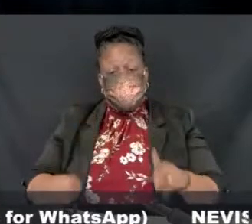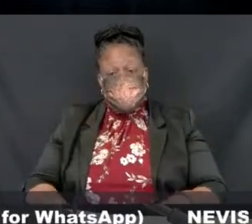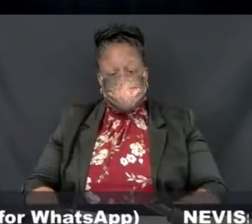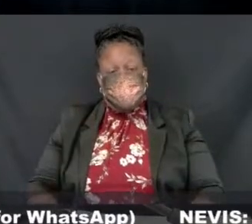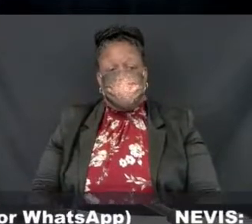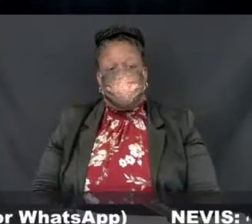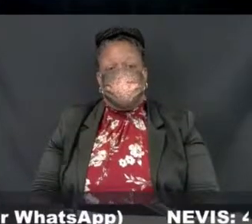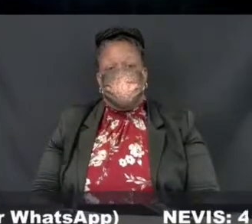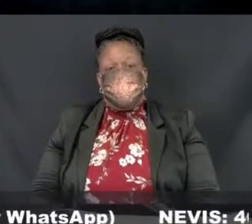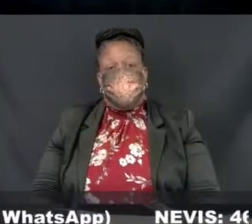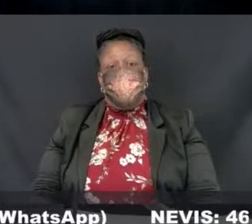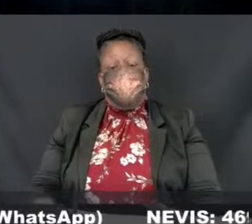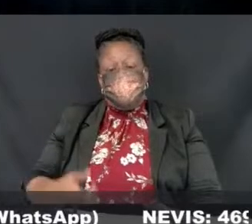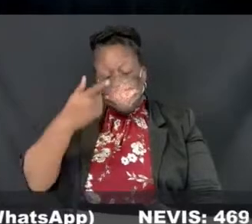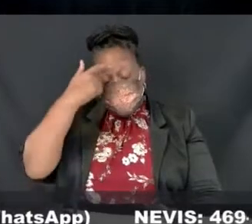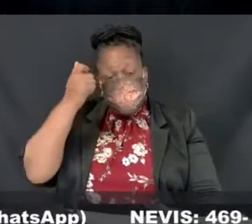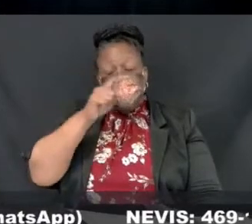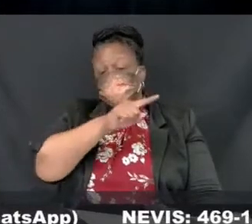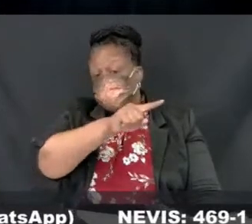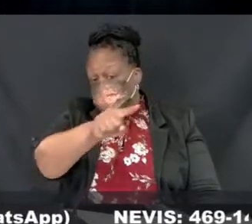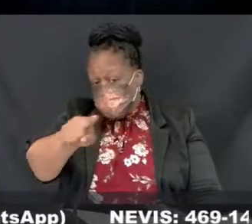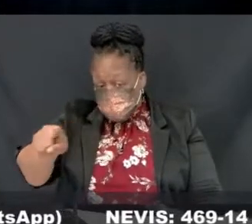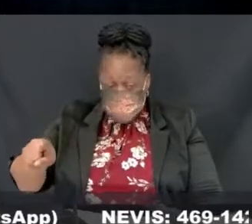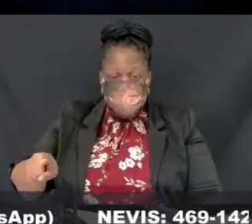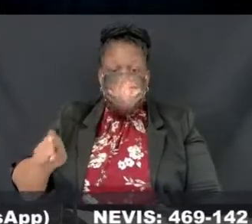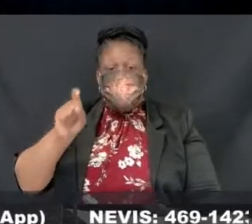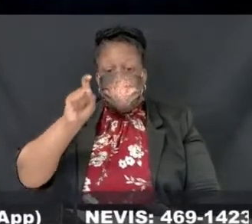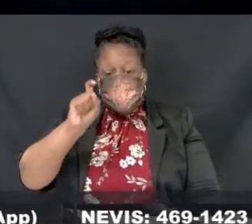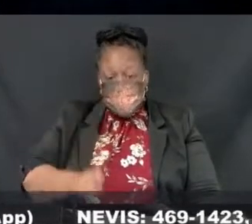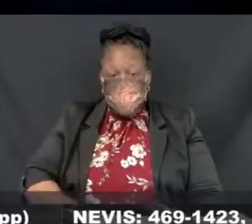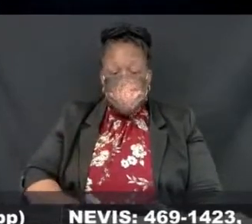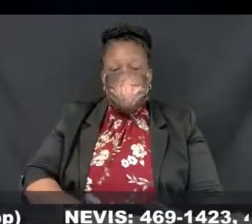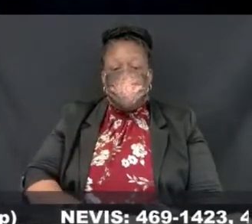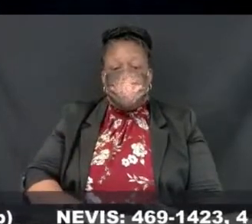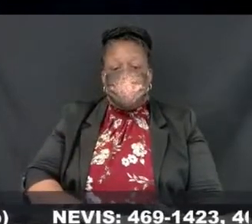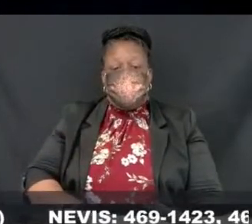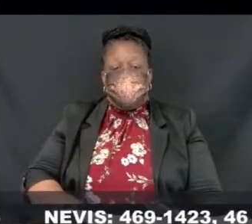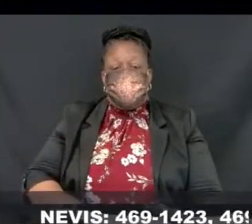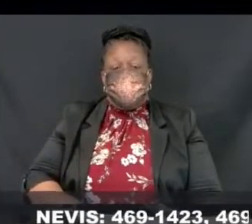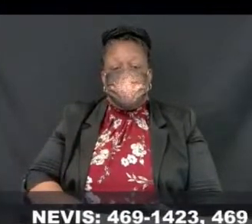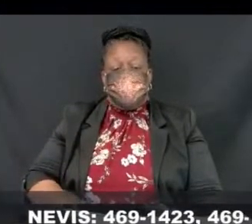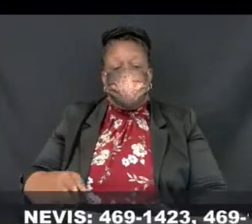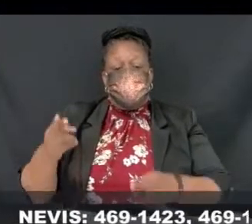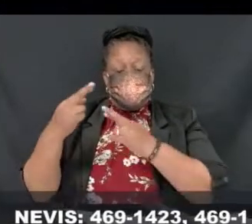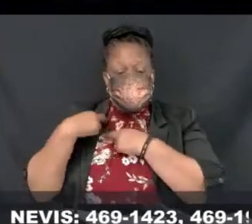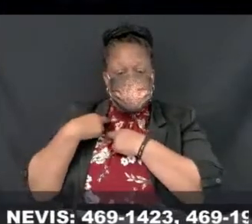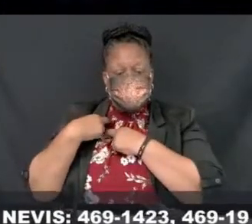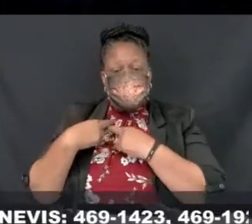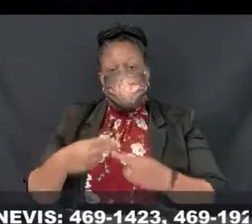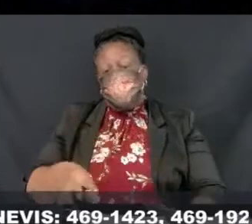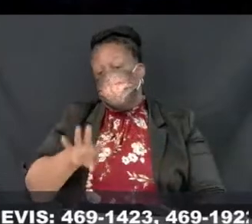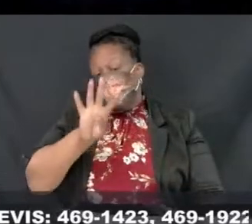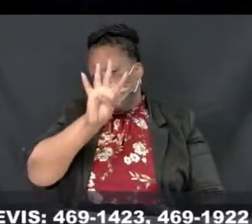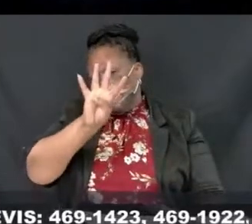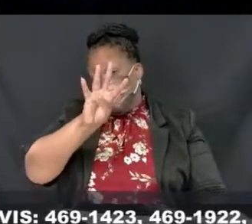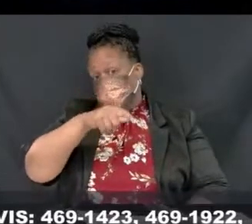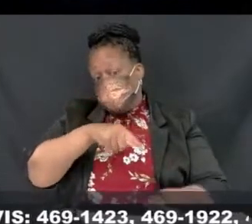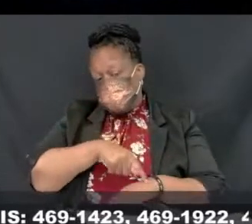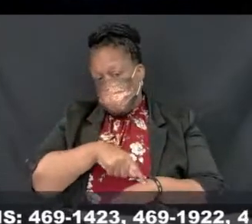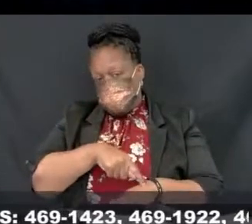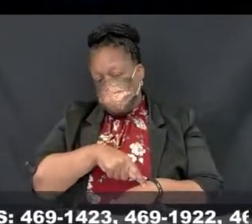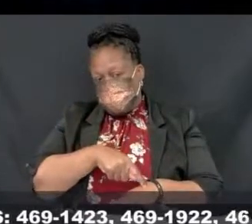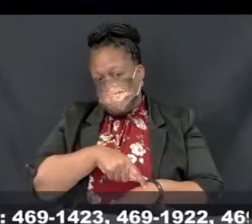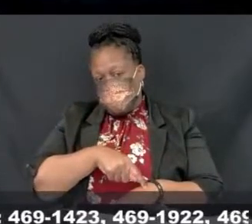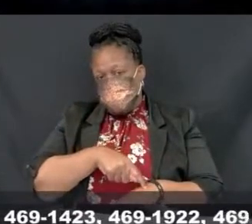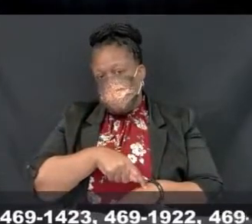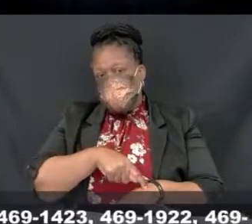of restrictions. So now that we carry the burden for you for 4 major waves, this